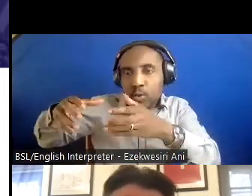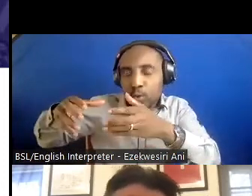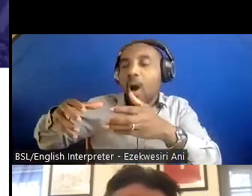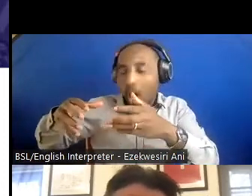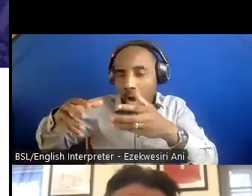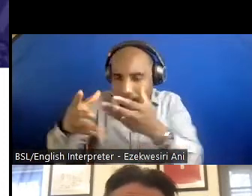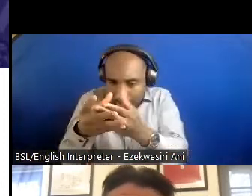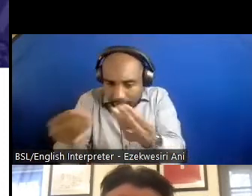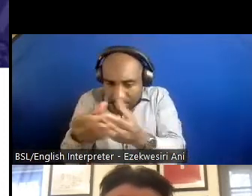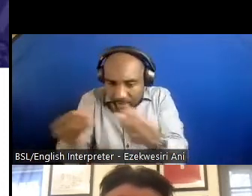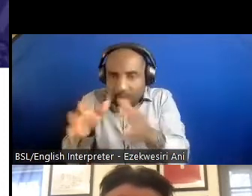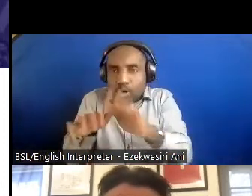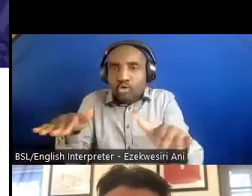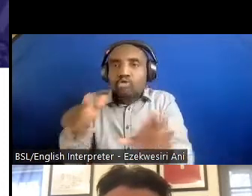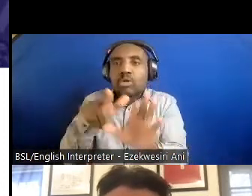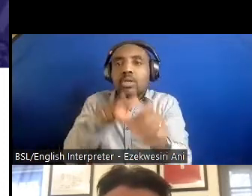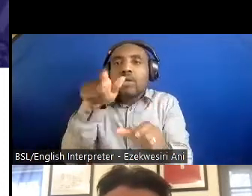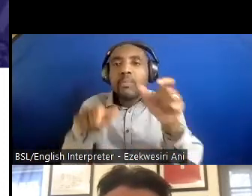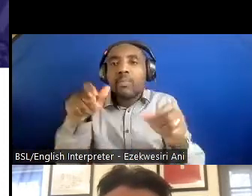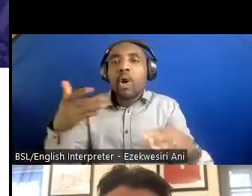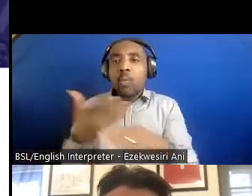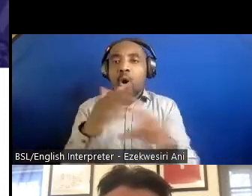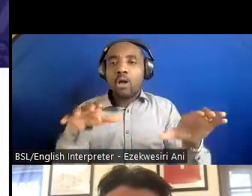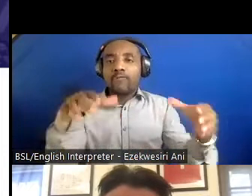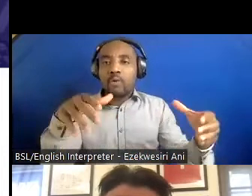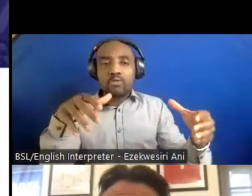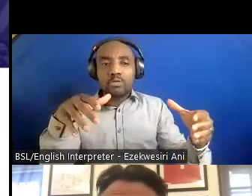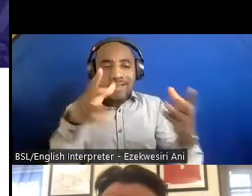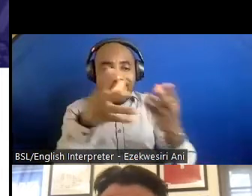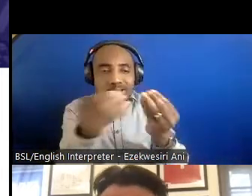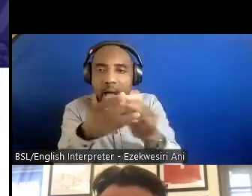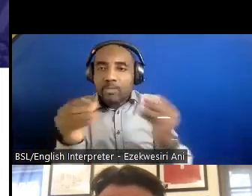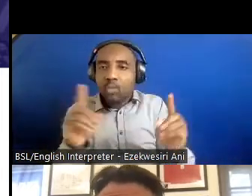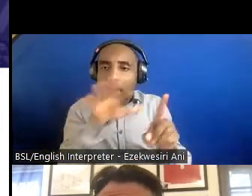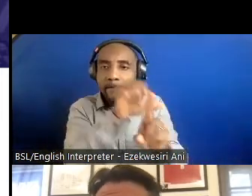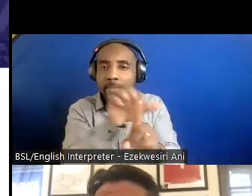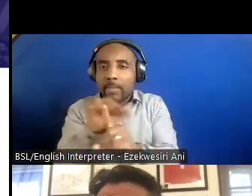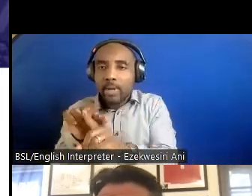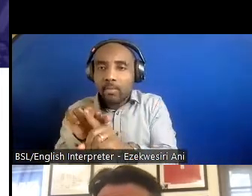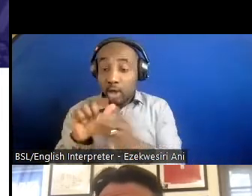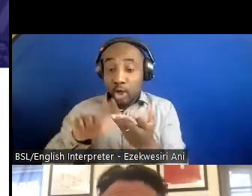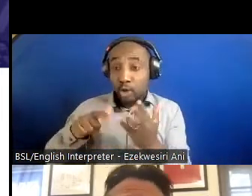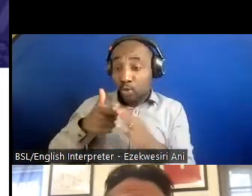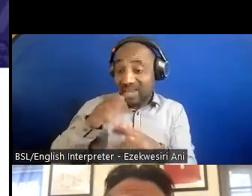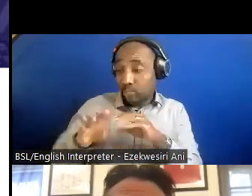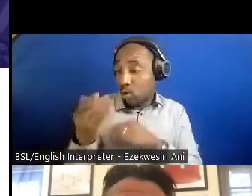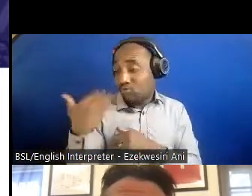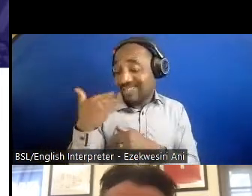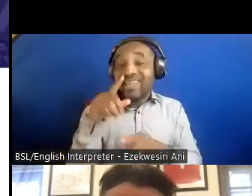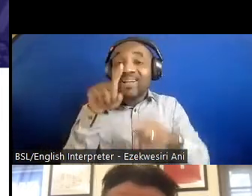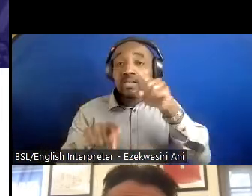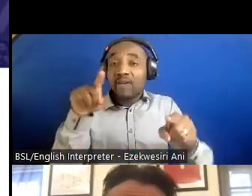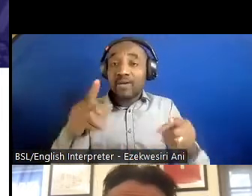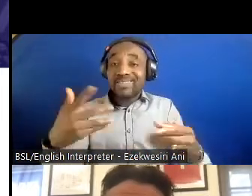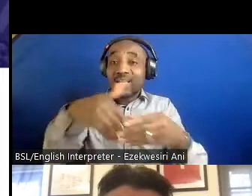to children, young people, and workforce. And whilst UK Sport recently published their Diversity and Inclusion